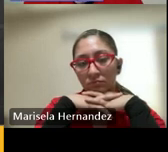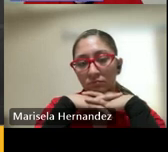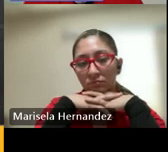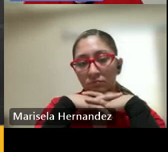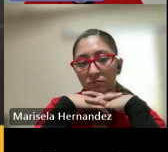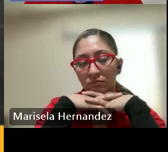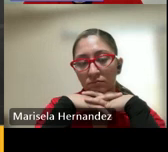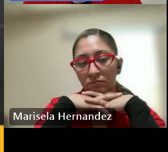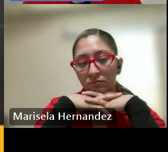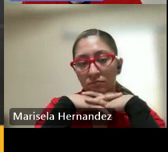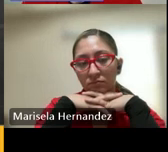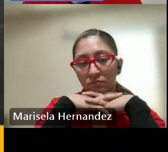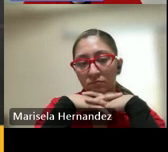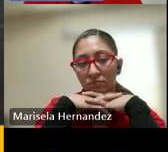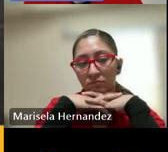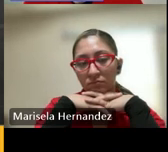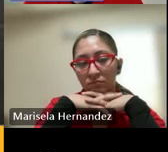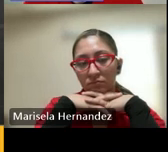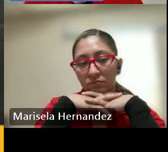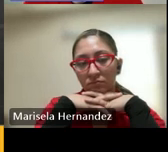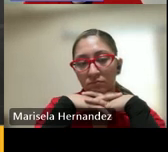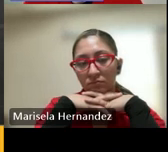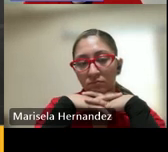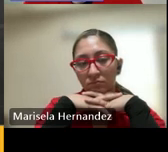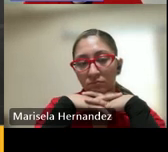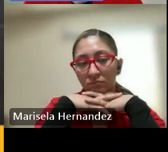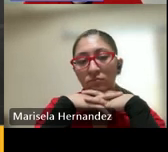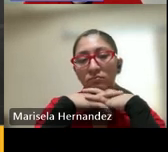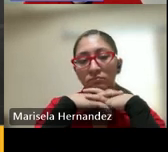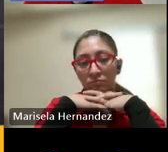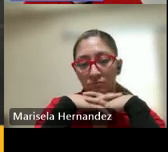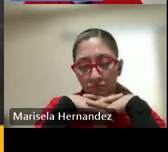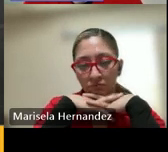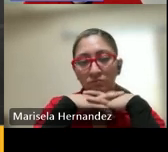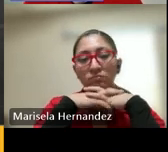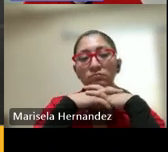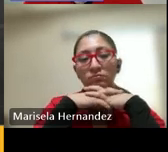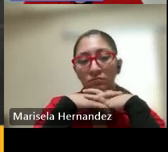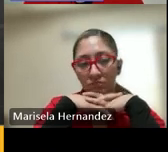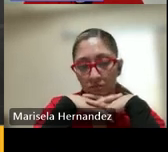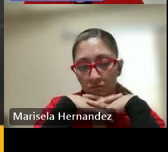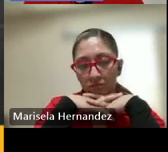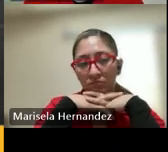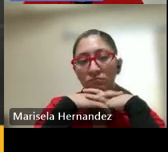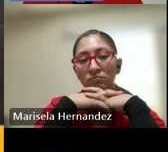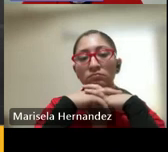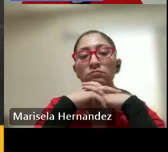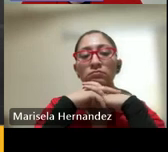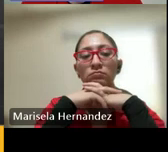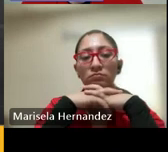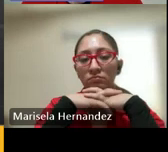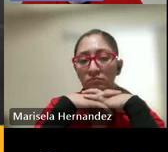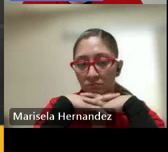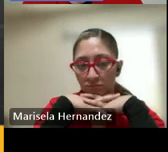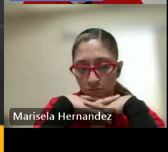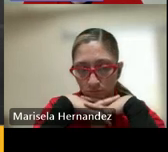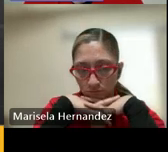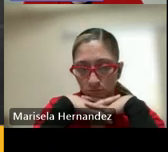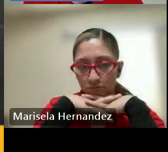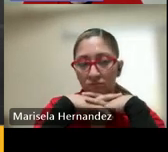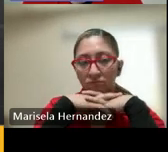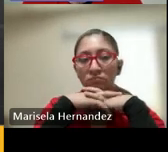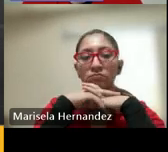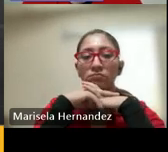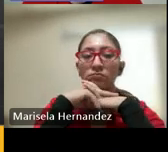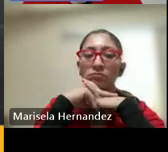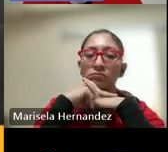PRLF. We can't say the full name Preservation Revolving Loan Fund on a PowerPoint, but like, we need to revive these programs